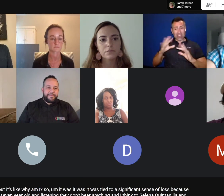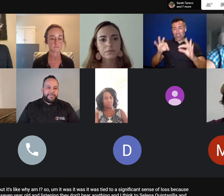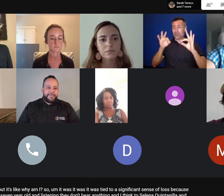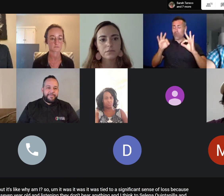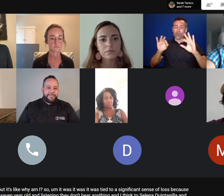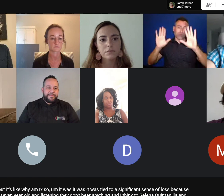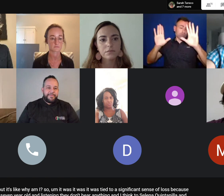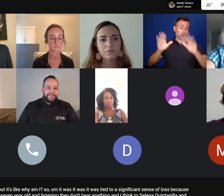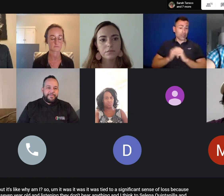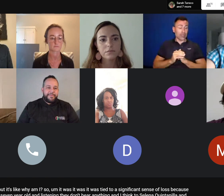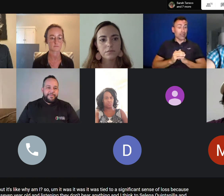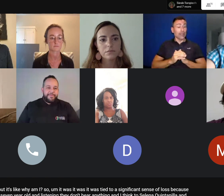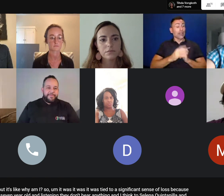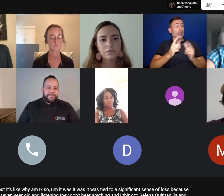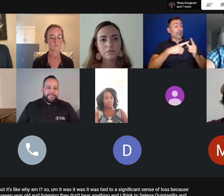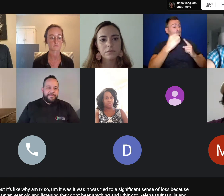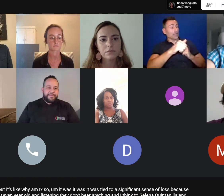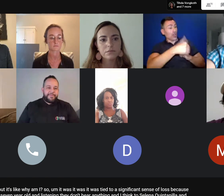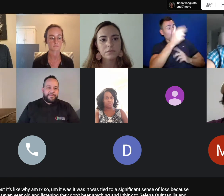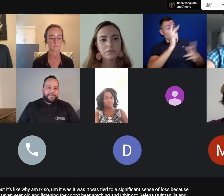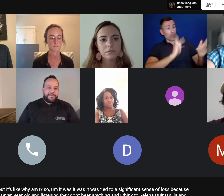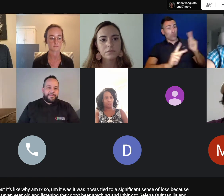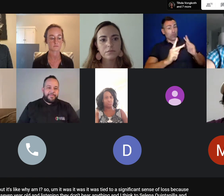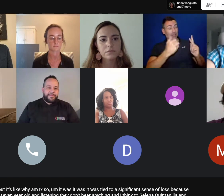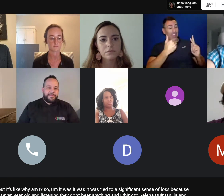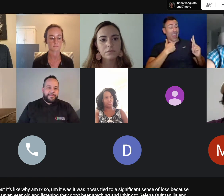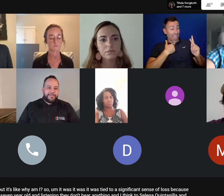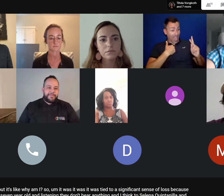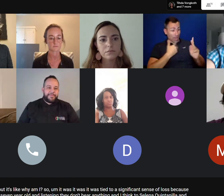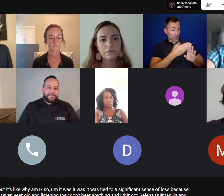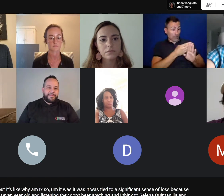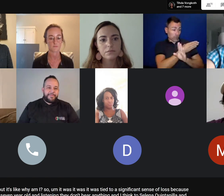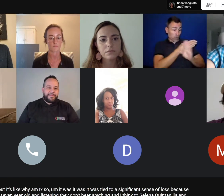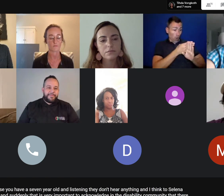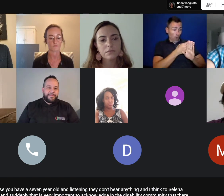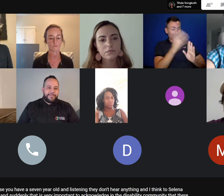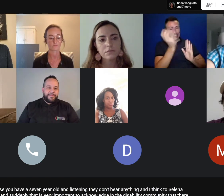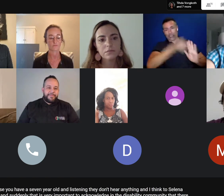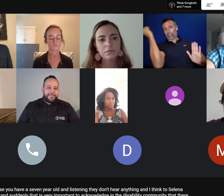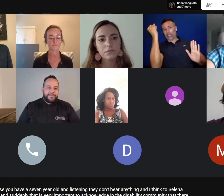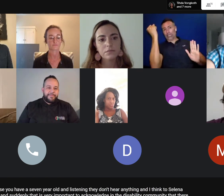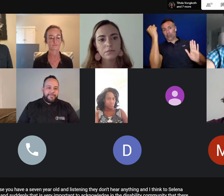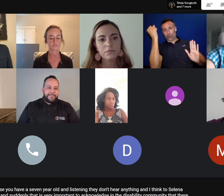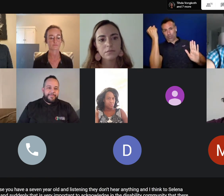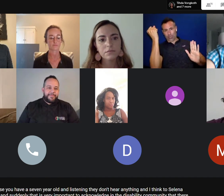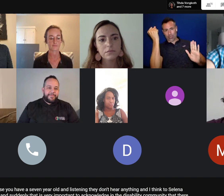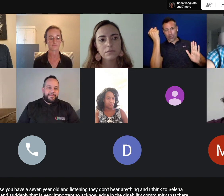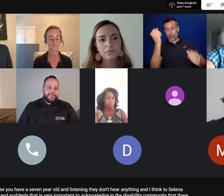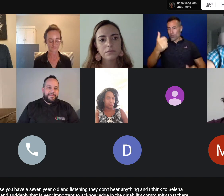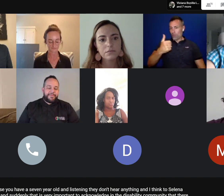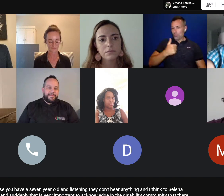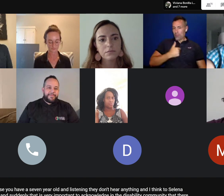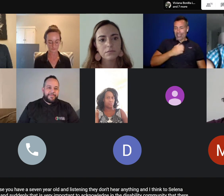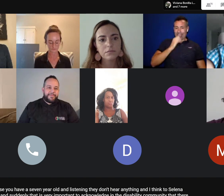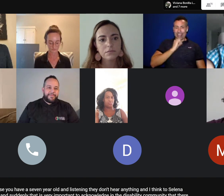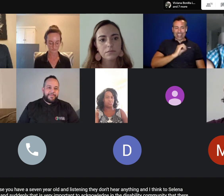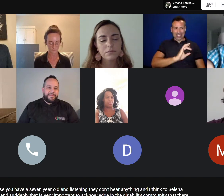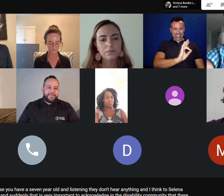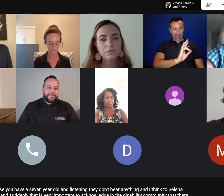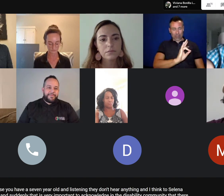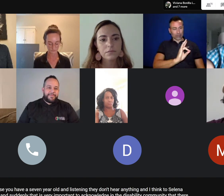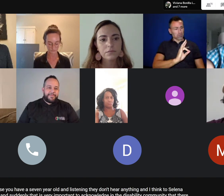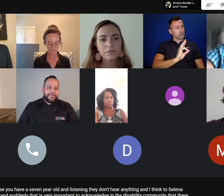had something and that had that something taken away from them. And for me, as a 7-year-old child, to be able to